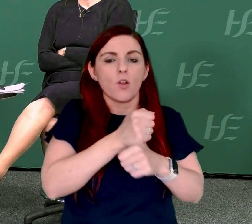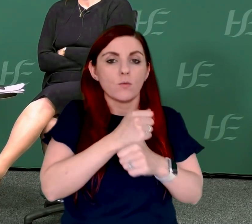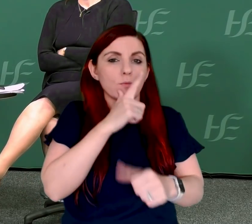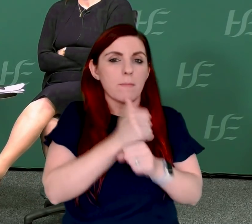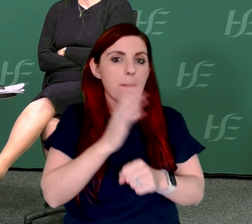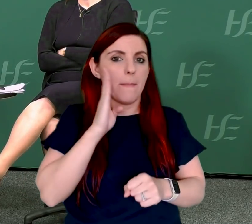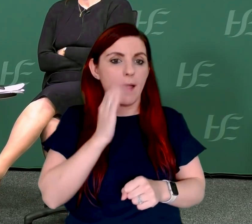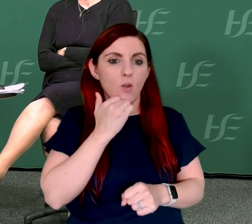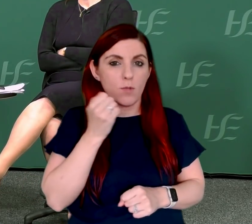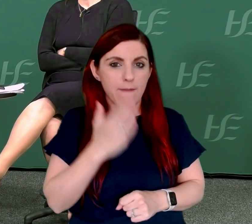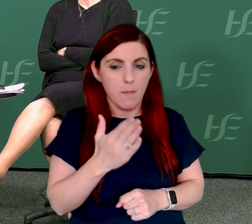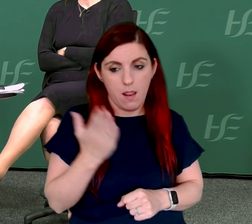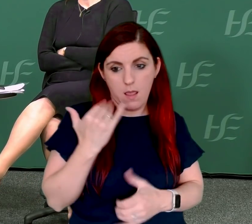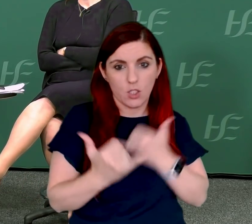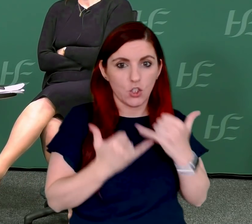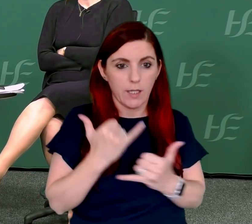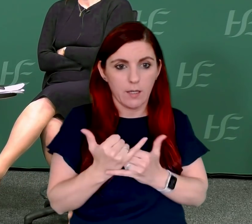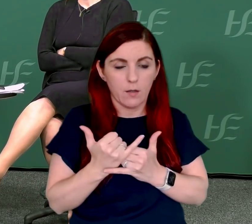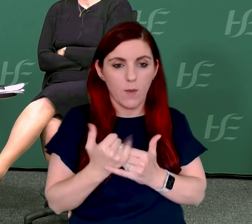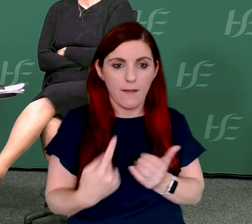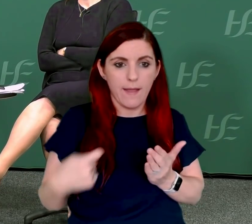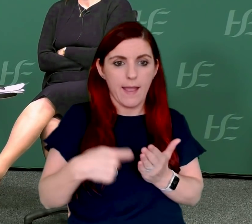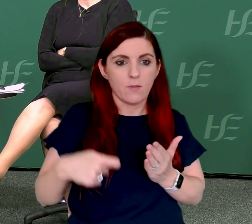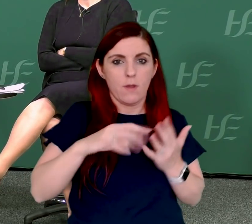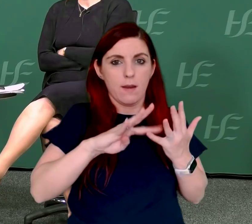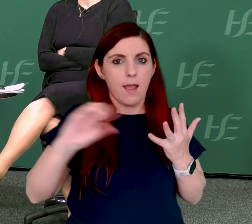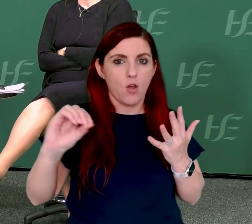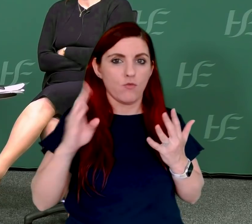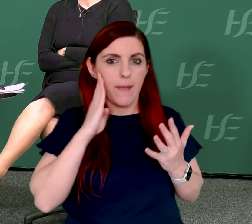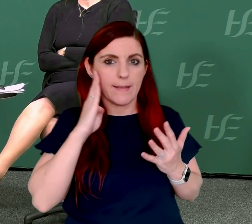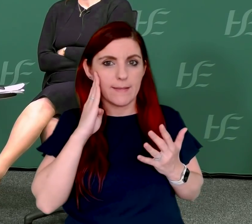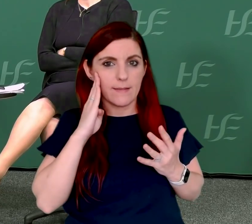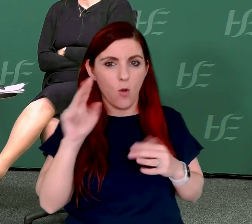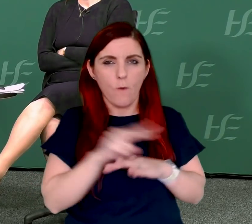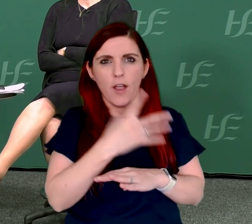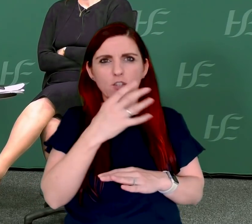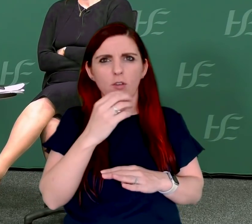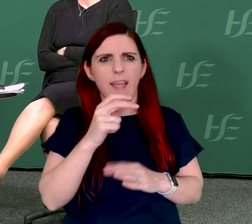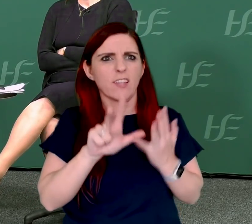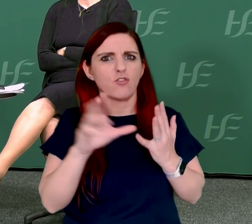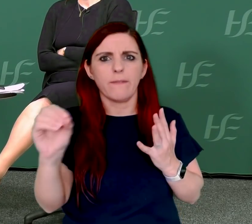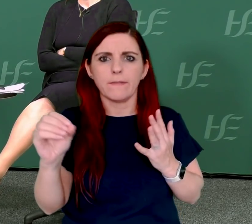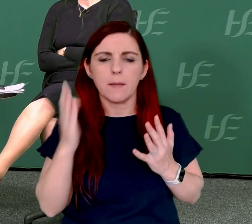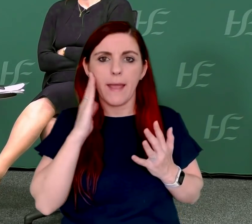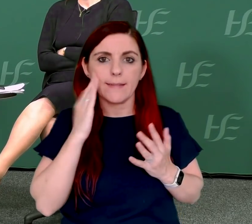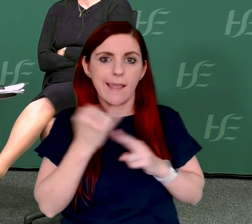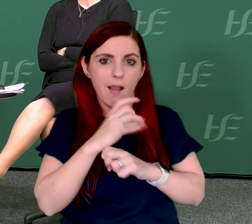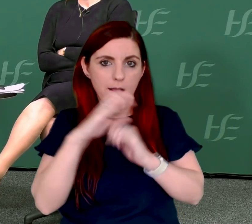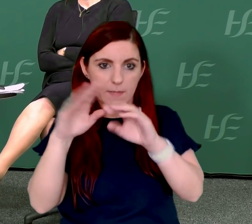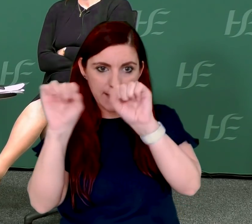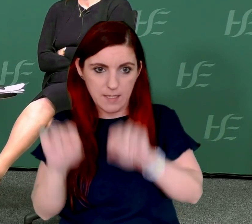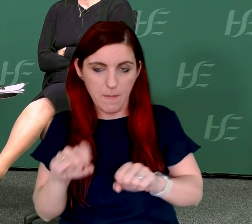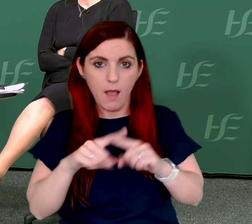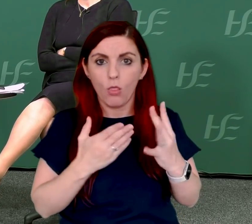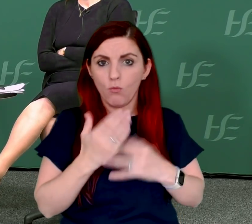almost 900 beds, certainly well over 850 beds in our acute hospital system. And certainly throughout COVID, we do know that we